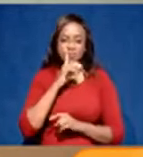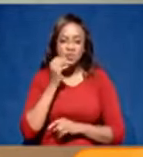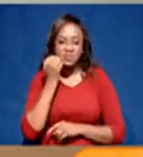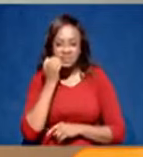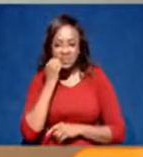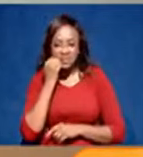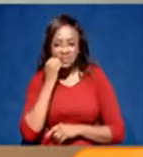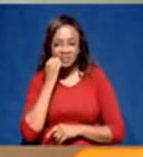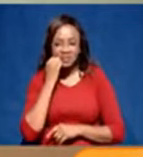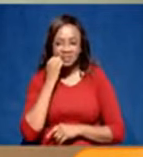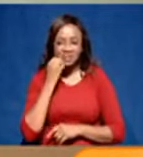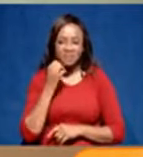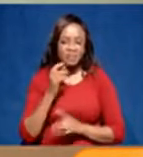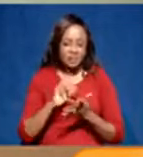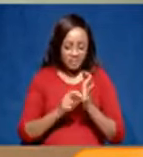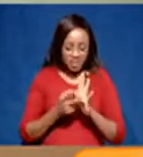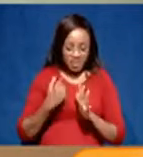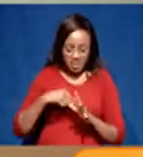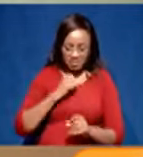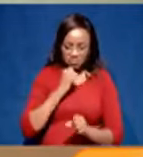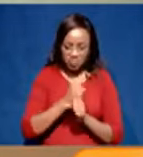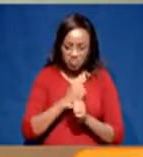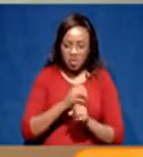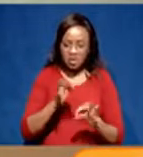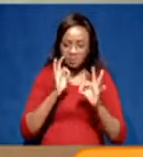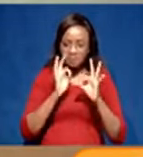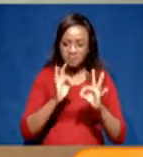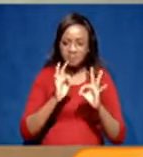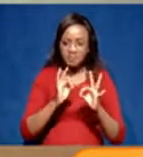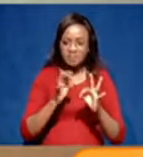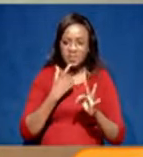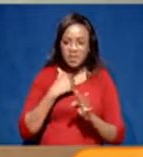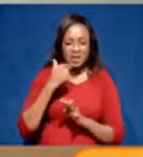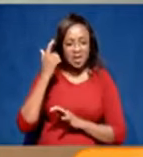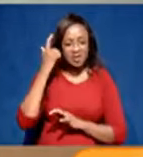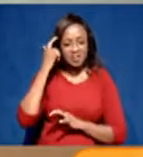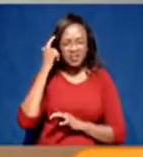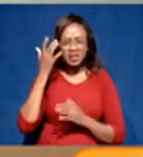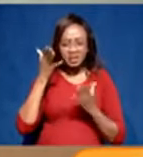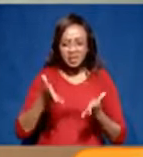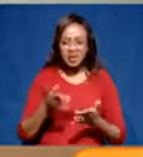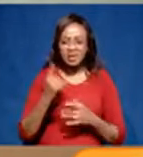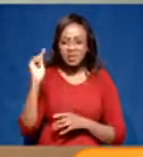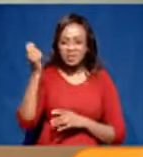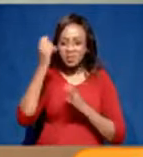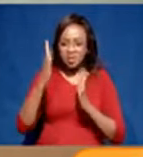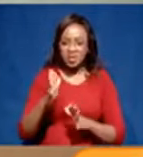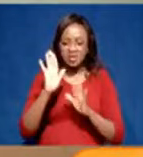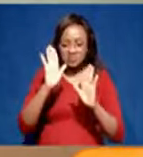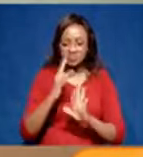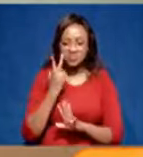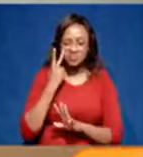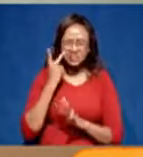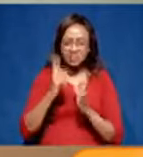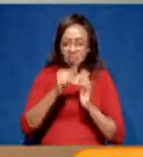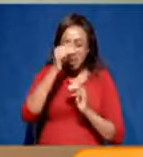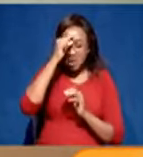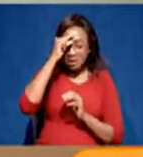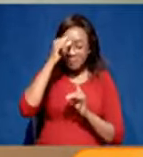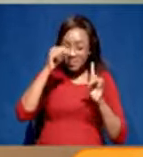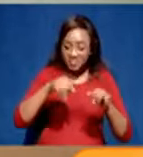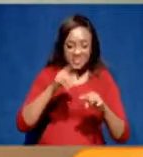need care. So we are working efficiently. I think one thing that government, that Kenyans now must appreciate that is that this government is